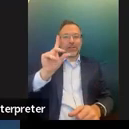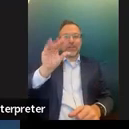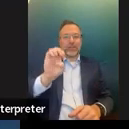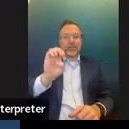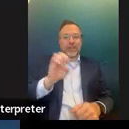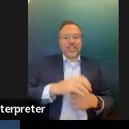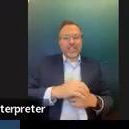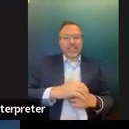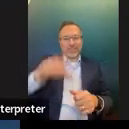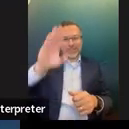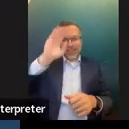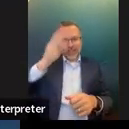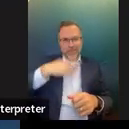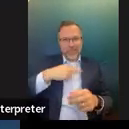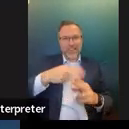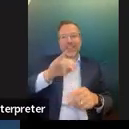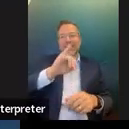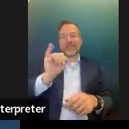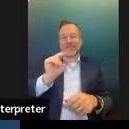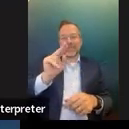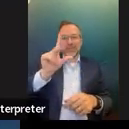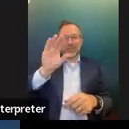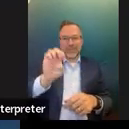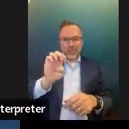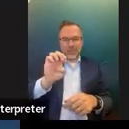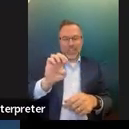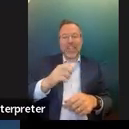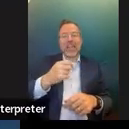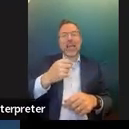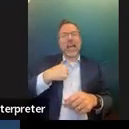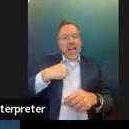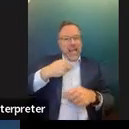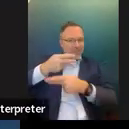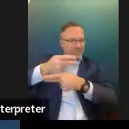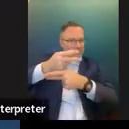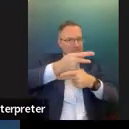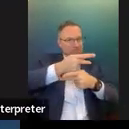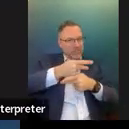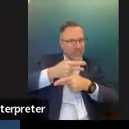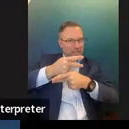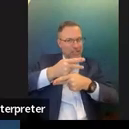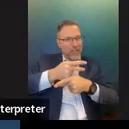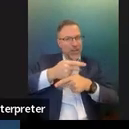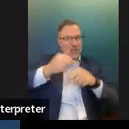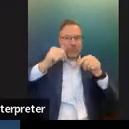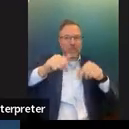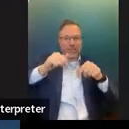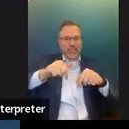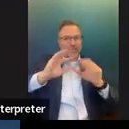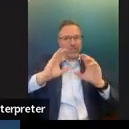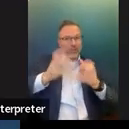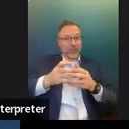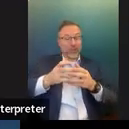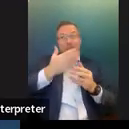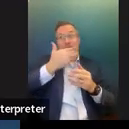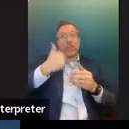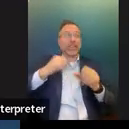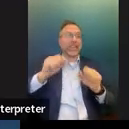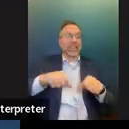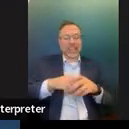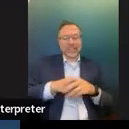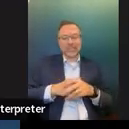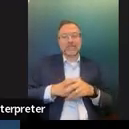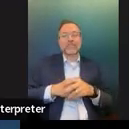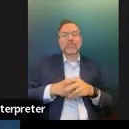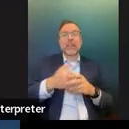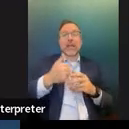care of Julie us. Pelletier. Yeah, I'm Julie Pelletier. I do take care of this monitoring group as best I can. I'm